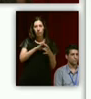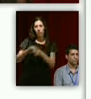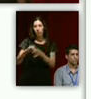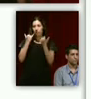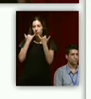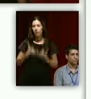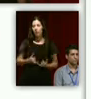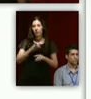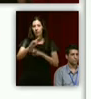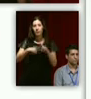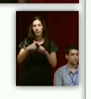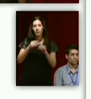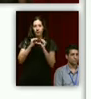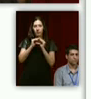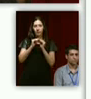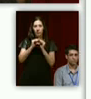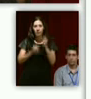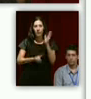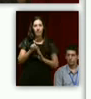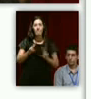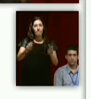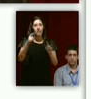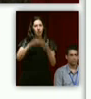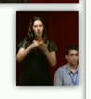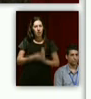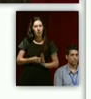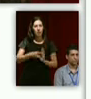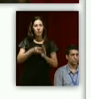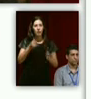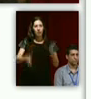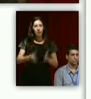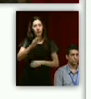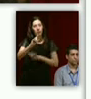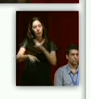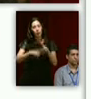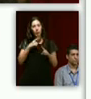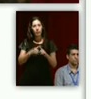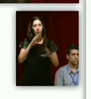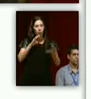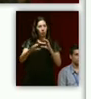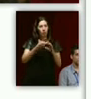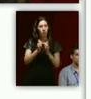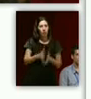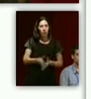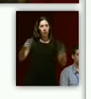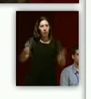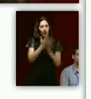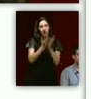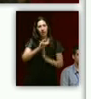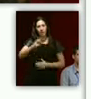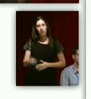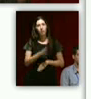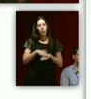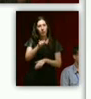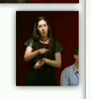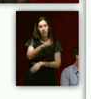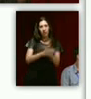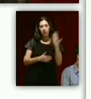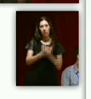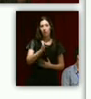impedance, and the development of new domotic systems, as well as alternative systems for people with